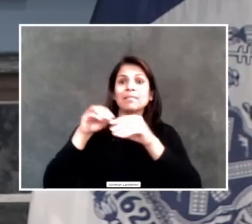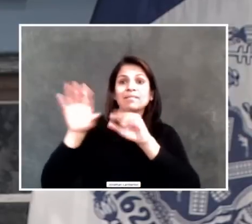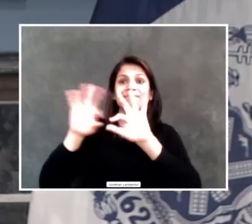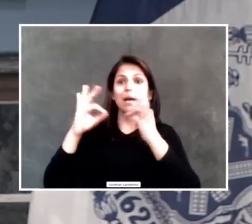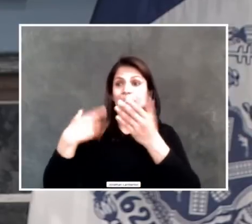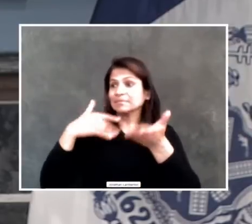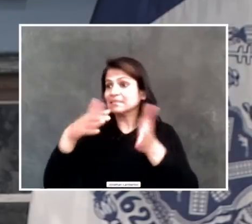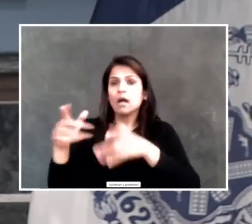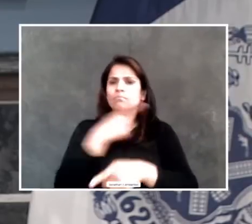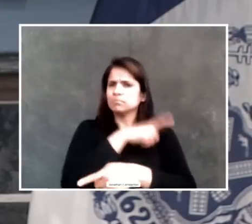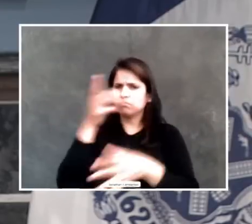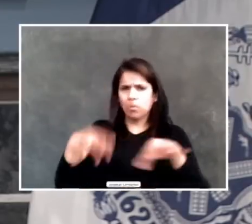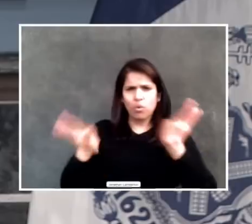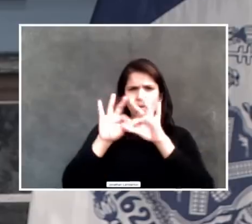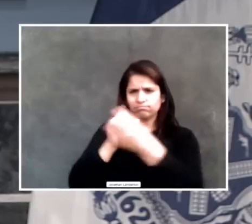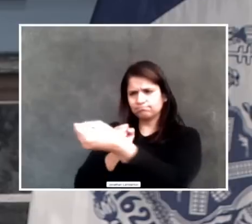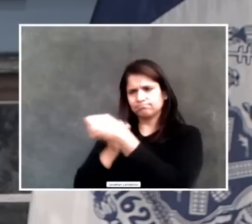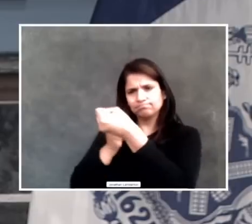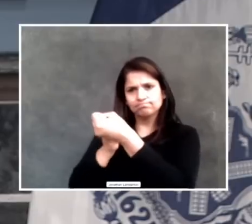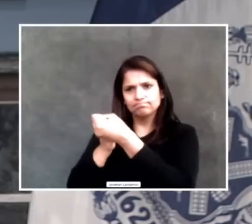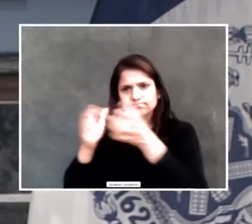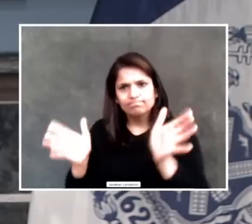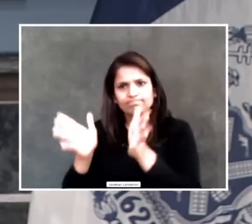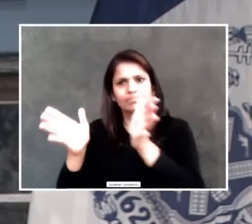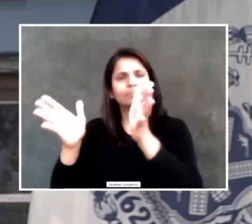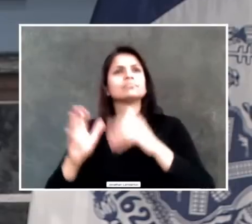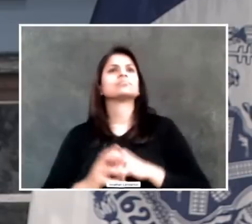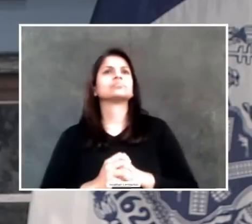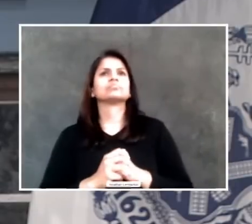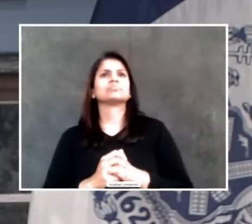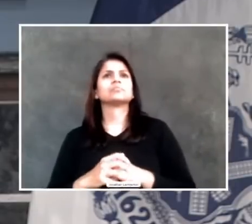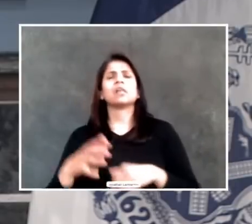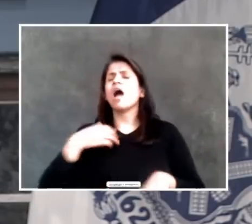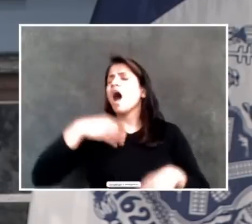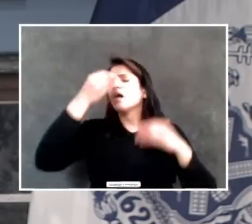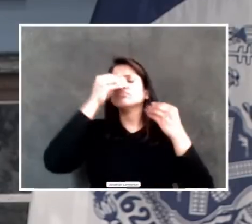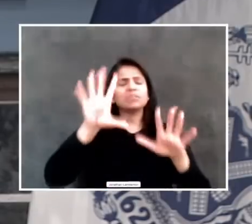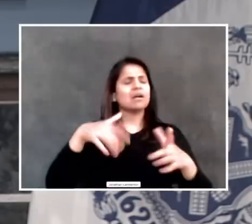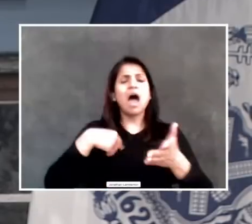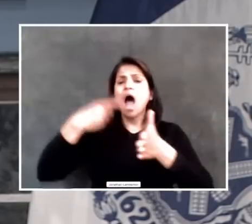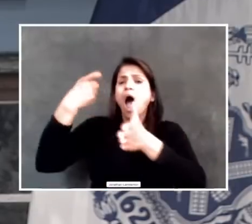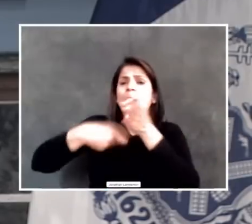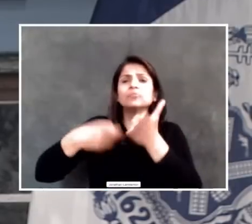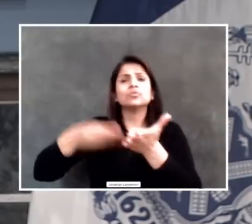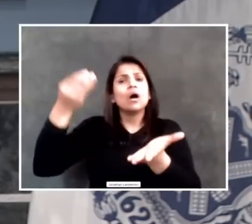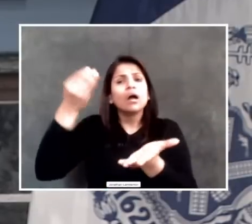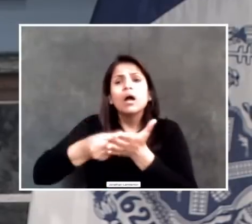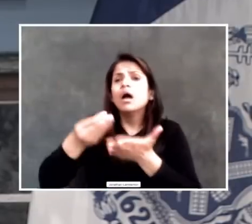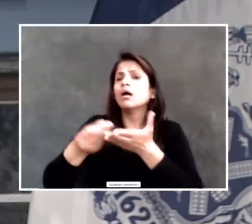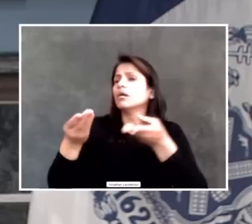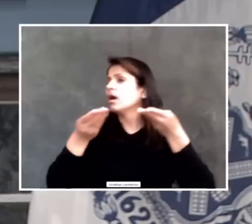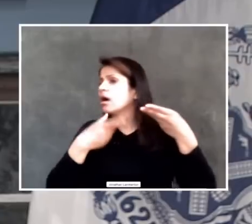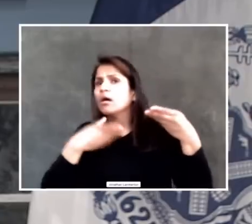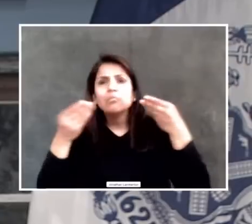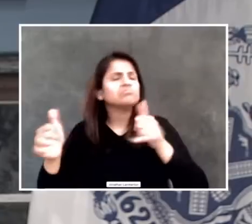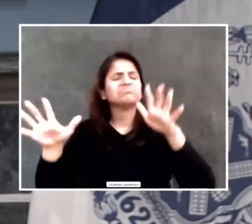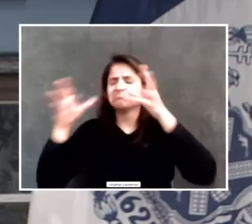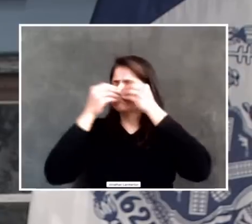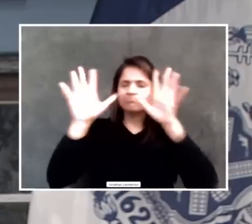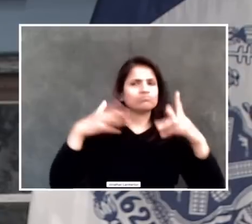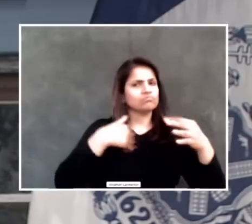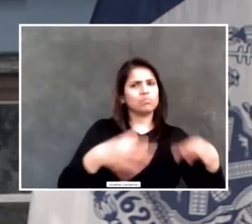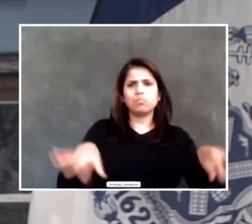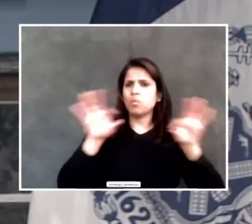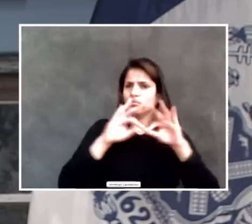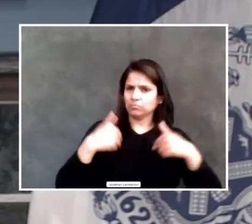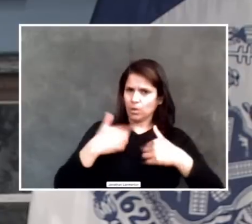do in this government are going to be on hold, as you just heard, or some things we won't be able to do in the middle of crisis. But when it comes to addressing this crisis, protecting